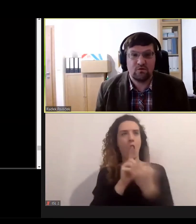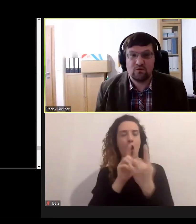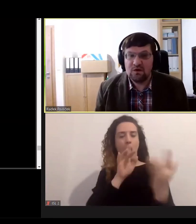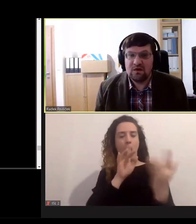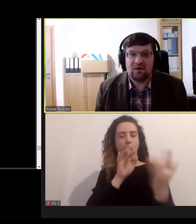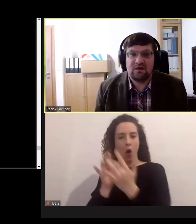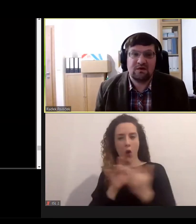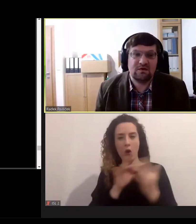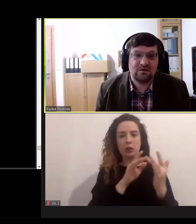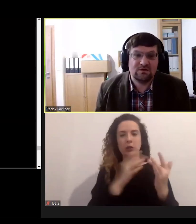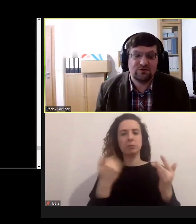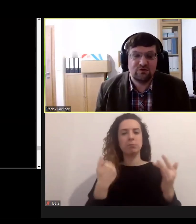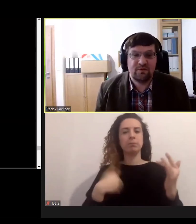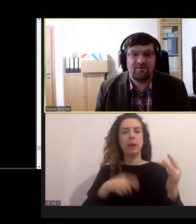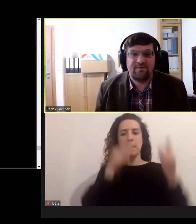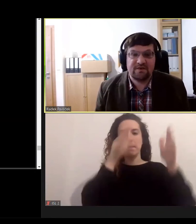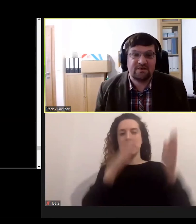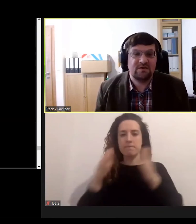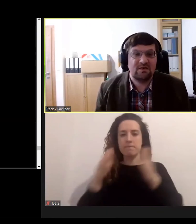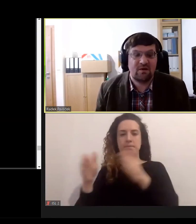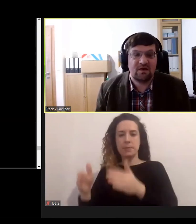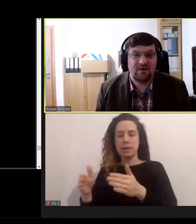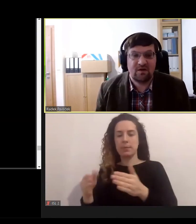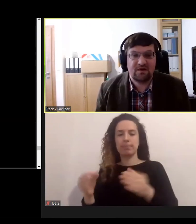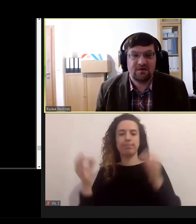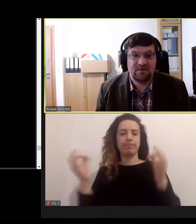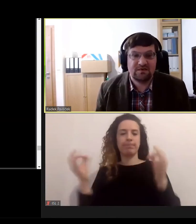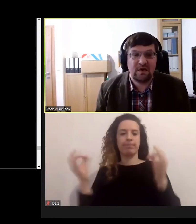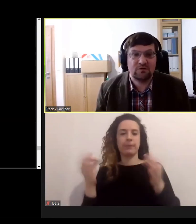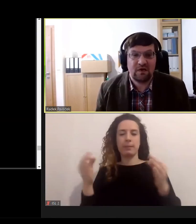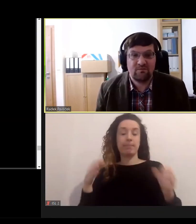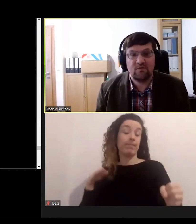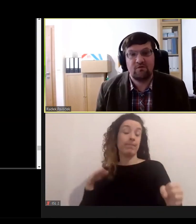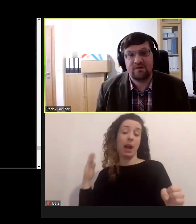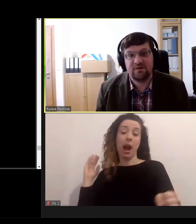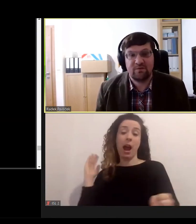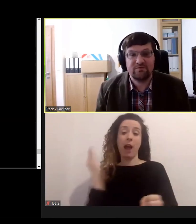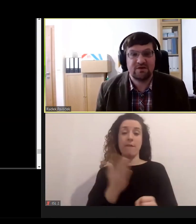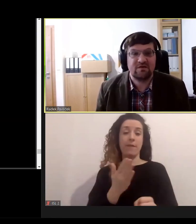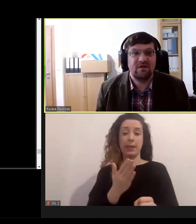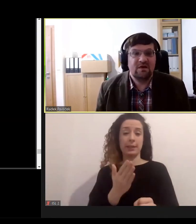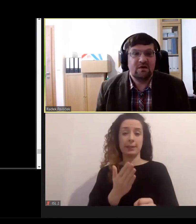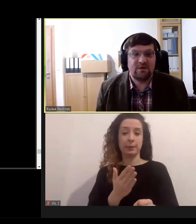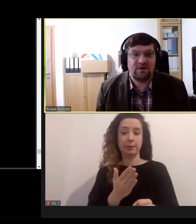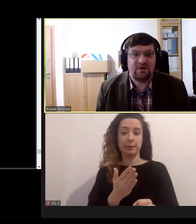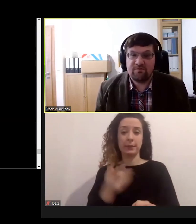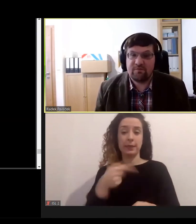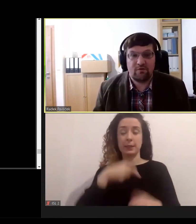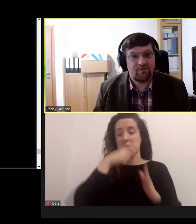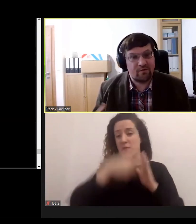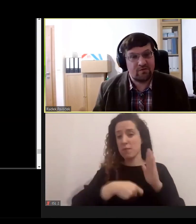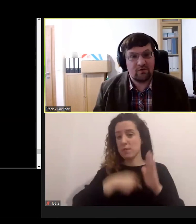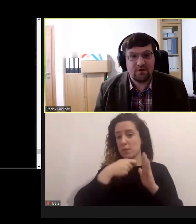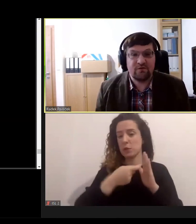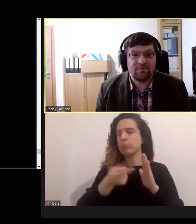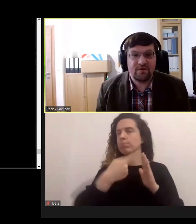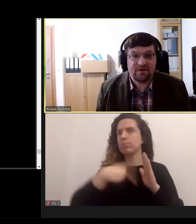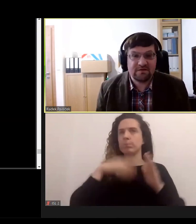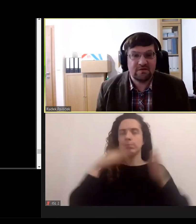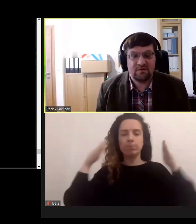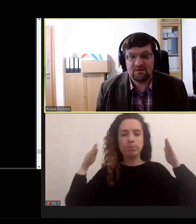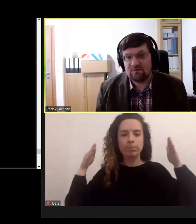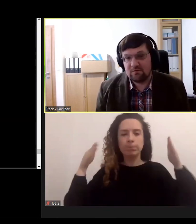provide them as and let's say an outcome of this project. The